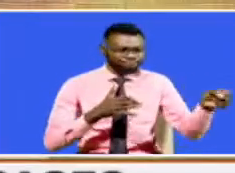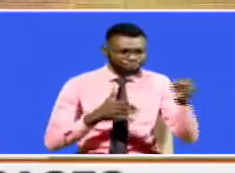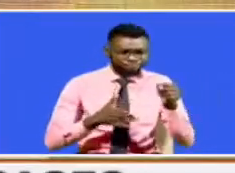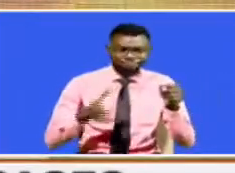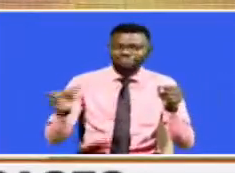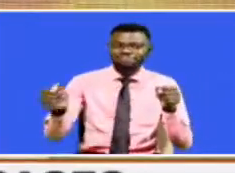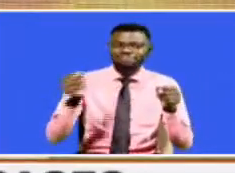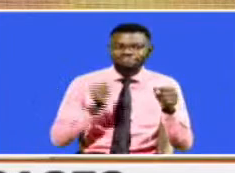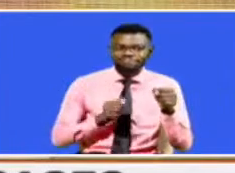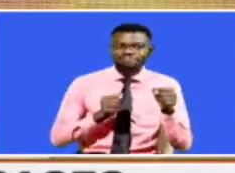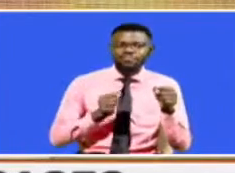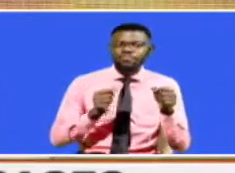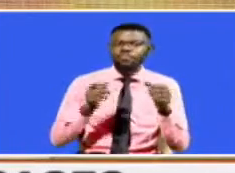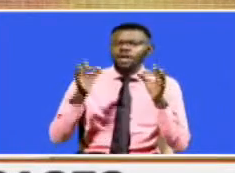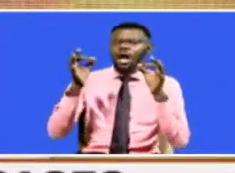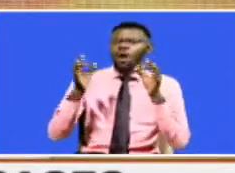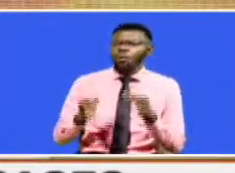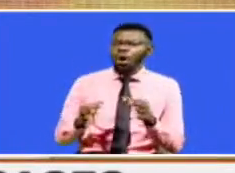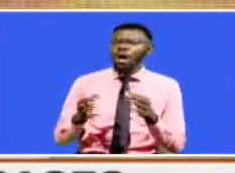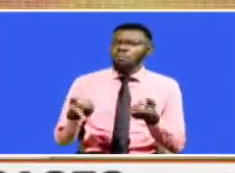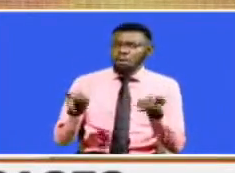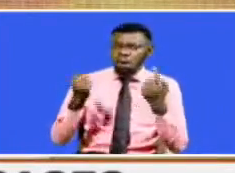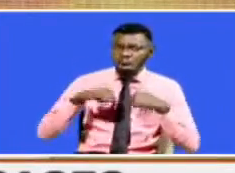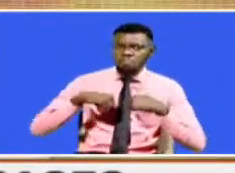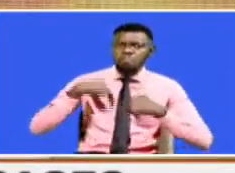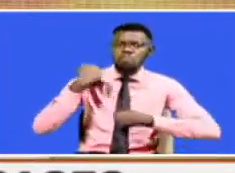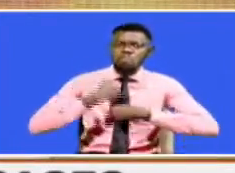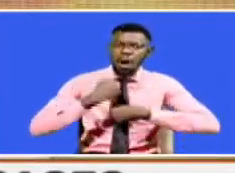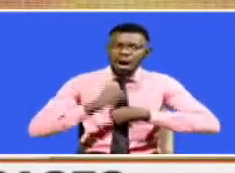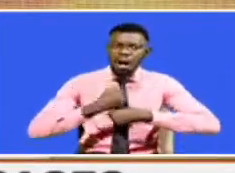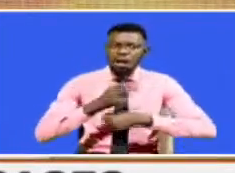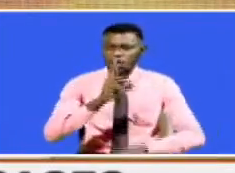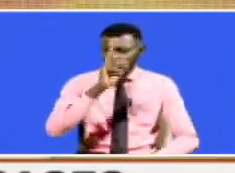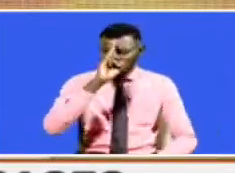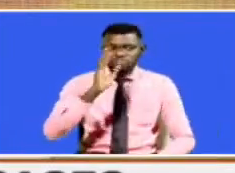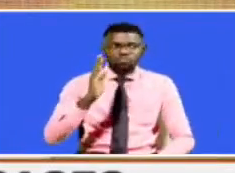come to the police force as a direct cadet.